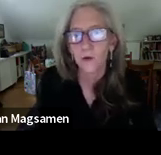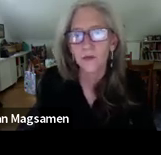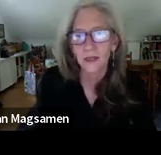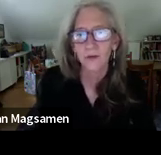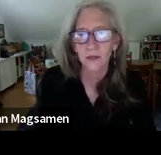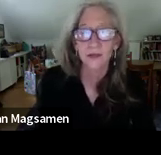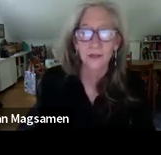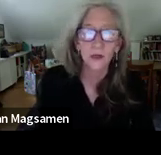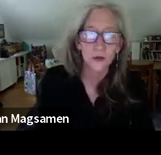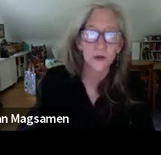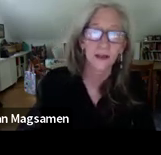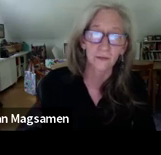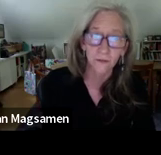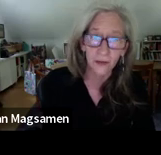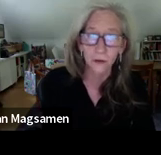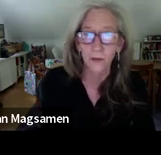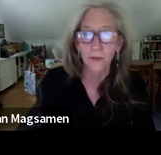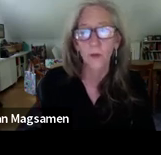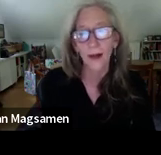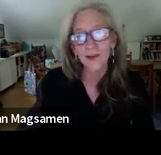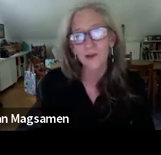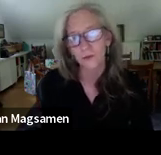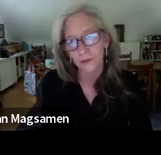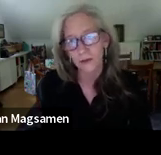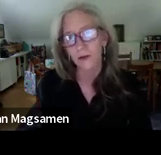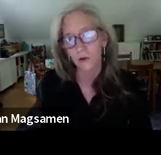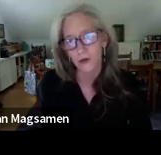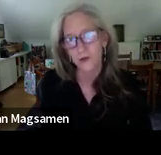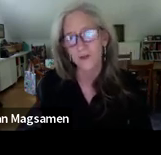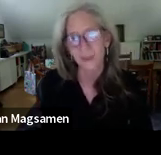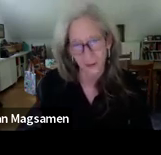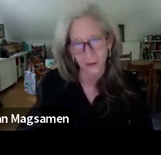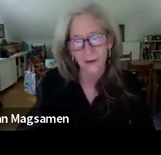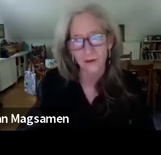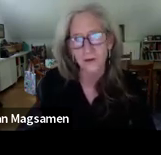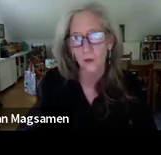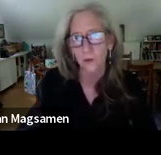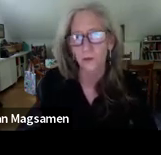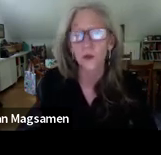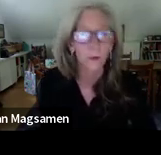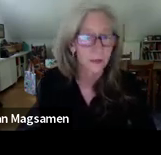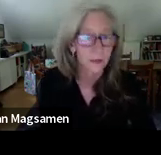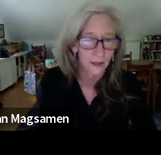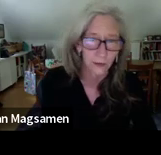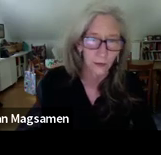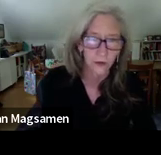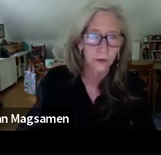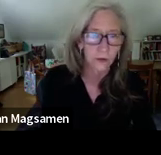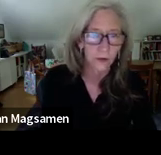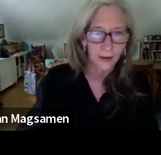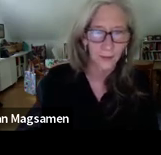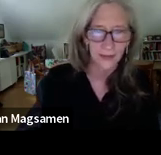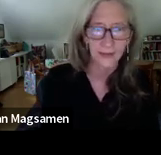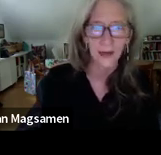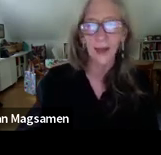that, most of us think of ourselves as thinking creatures that feel when we're actually feeling creatures that think. And this is a quote from Jill Bolte-Taylor,